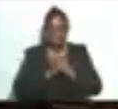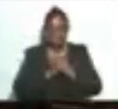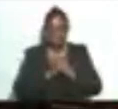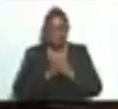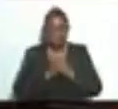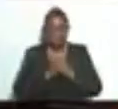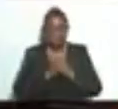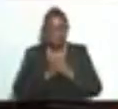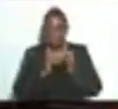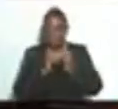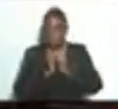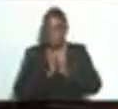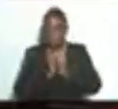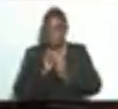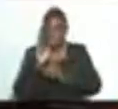With